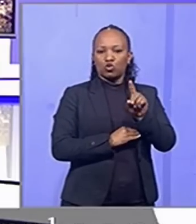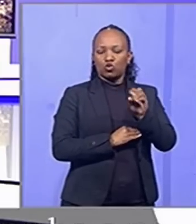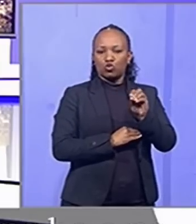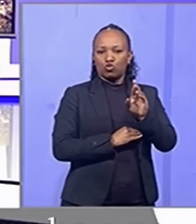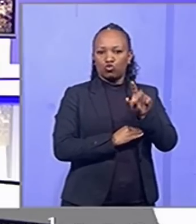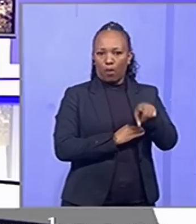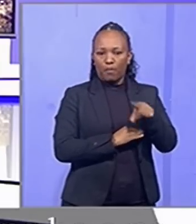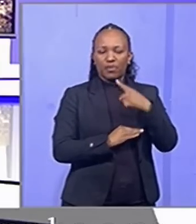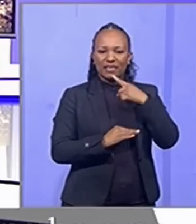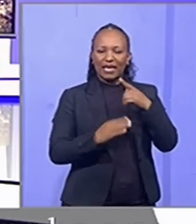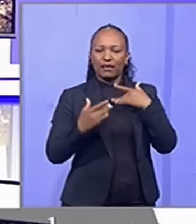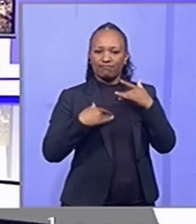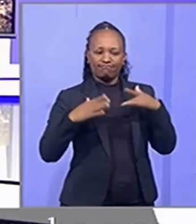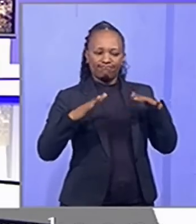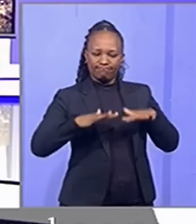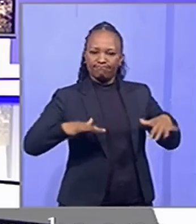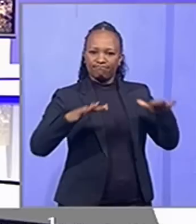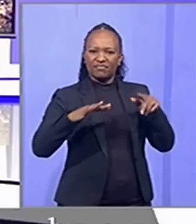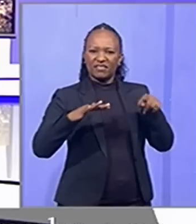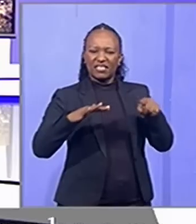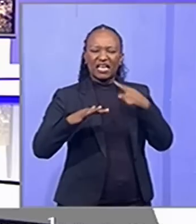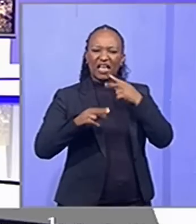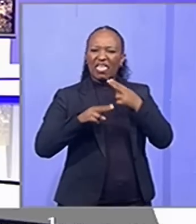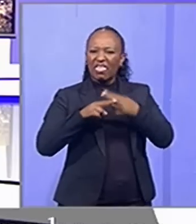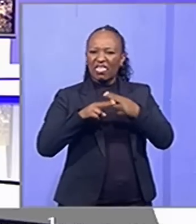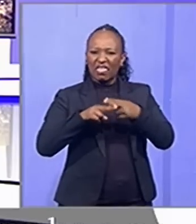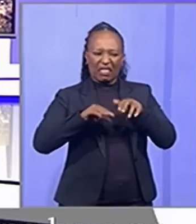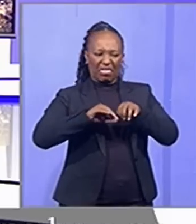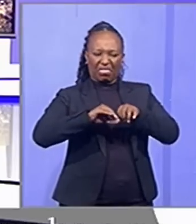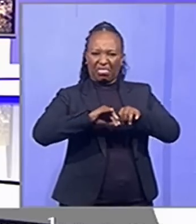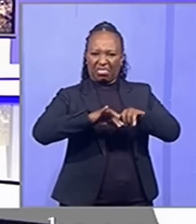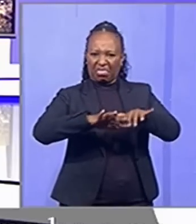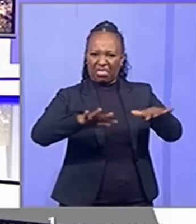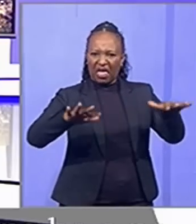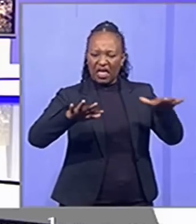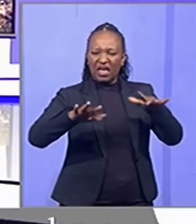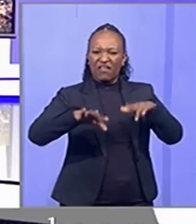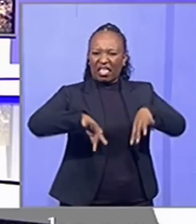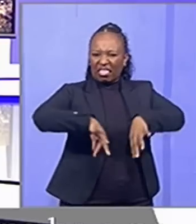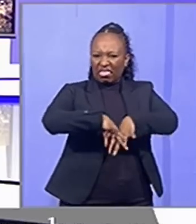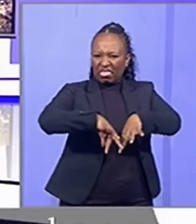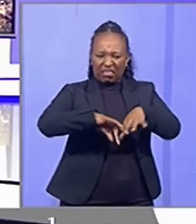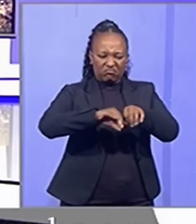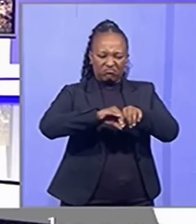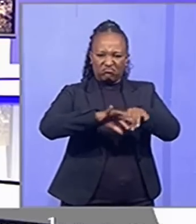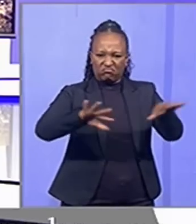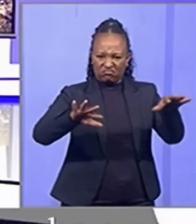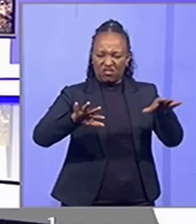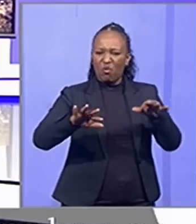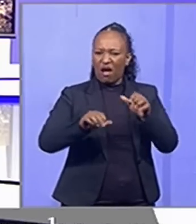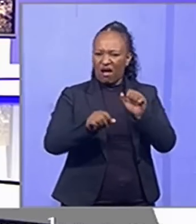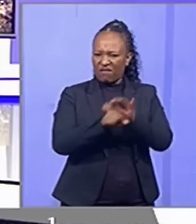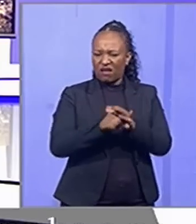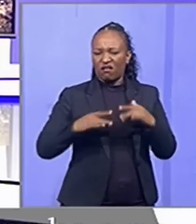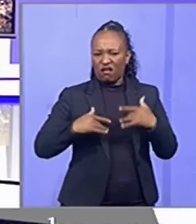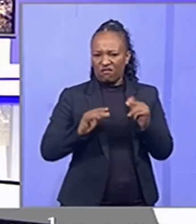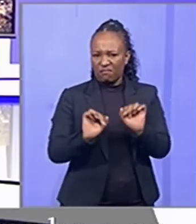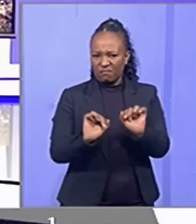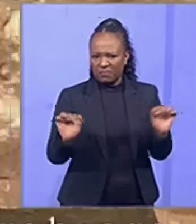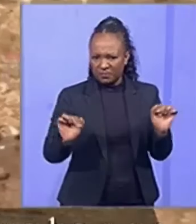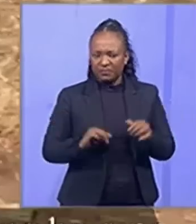ona. Ba ngongoreiswa ke dikgwerekgwere tse hasaneng haufi le matlo a bona tseo ba reng di ama bophelo ba bona.